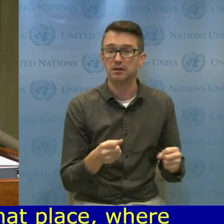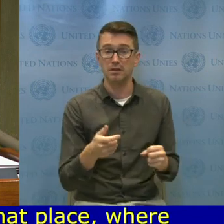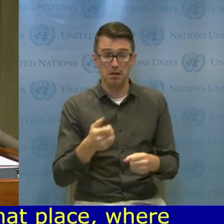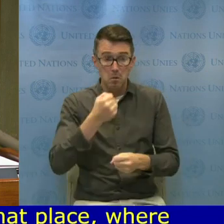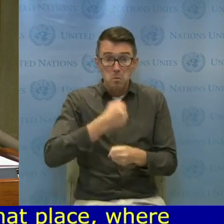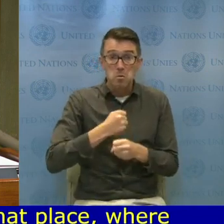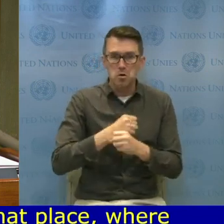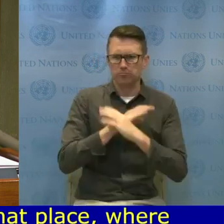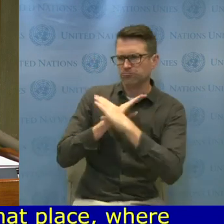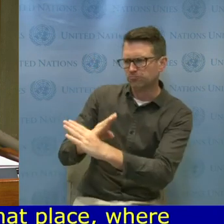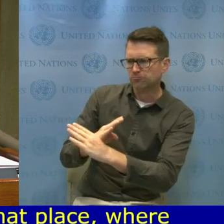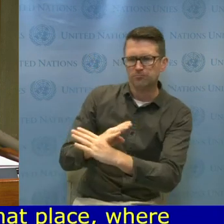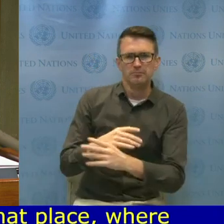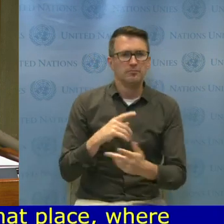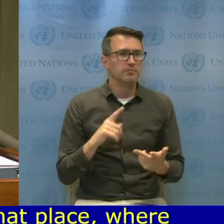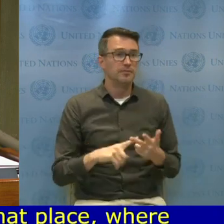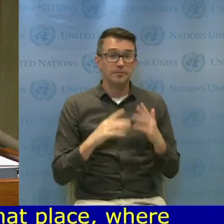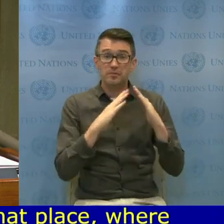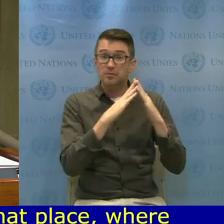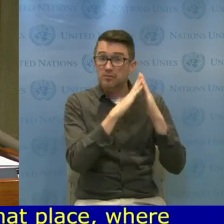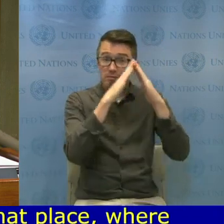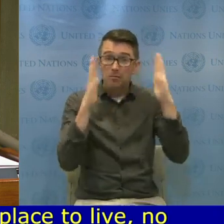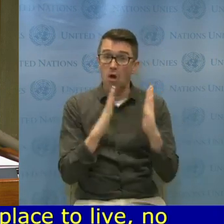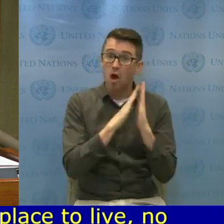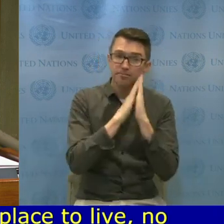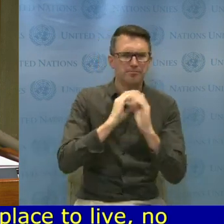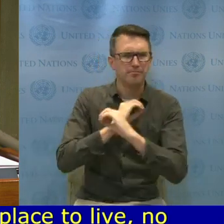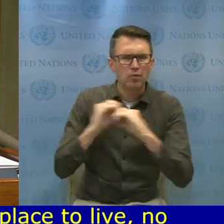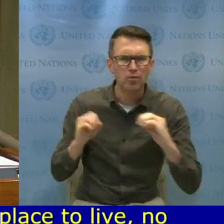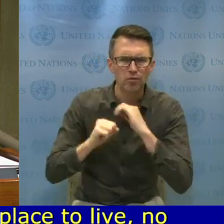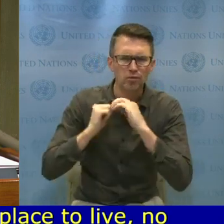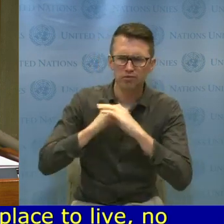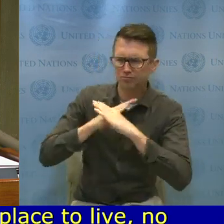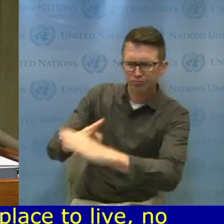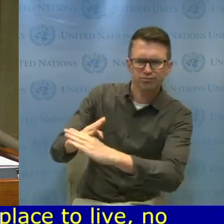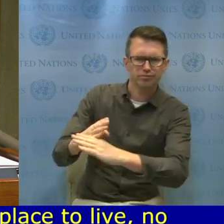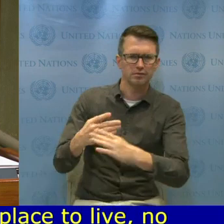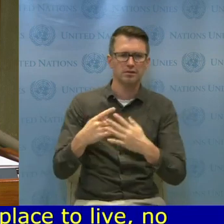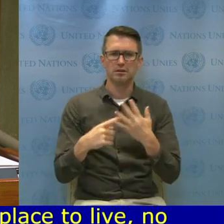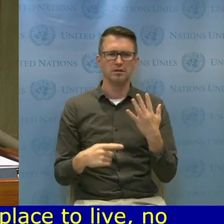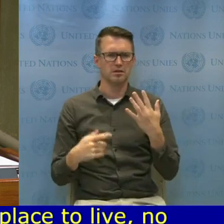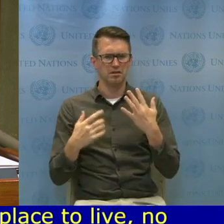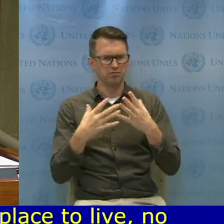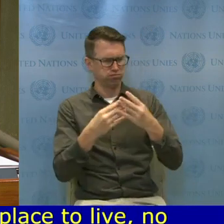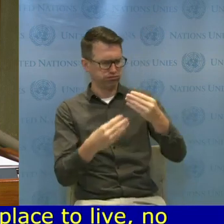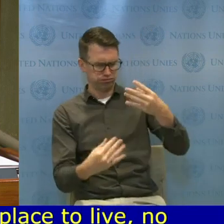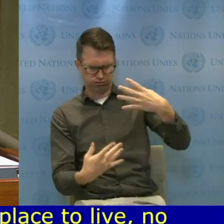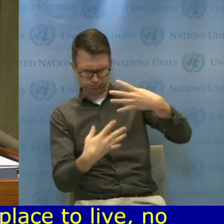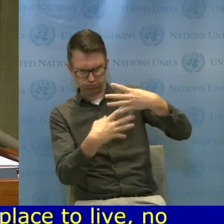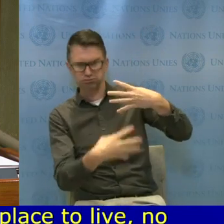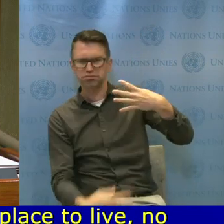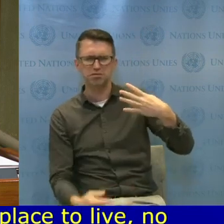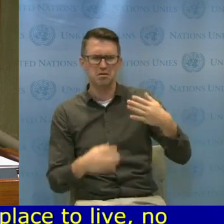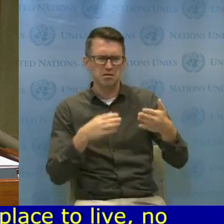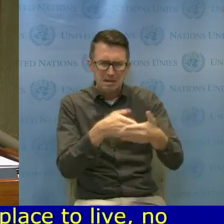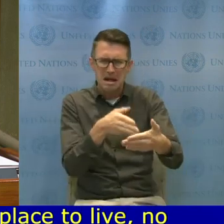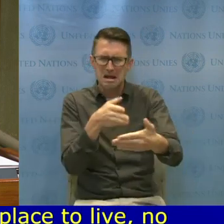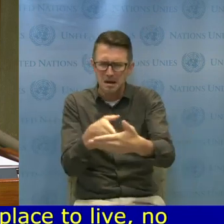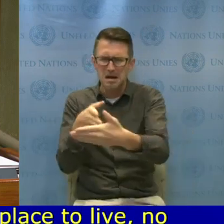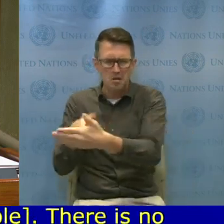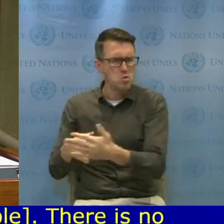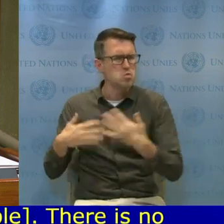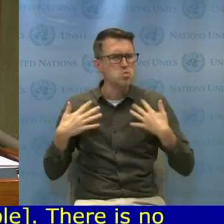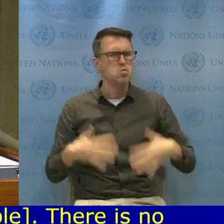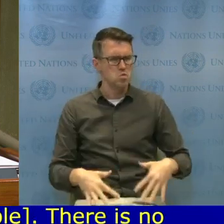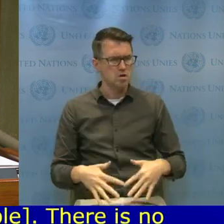in Indonesia and many countries in the world, there is no social protection for them. What is worrying is the world trend that narrows